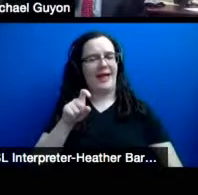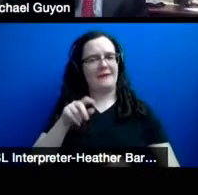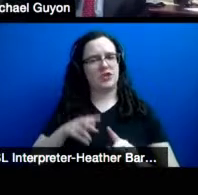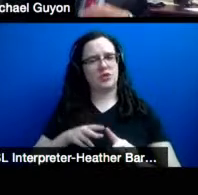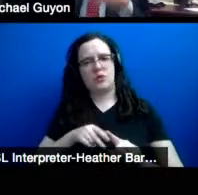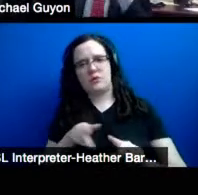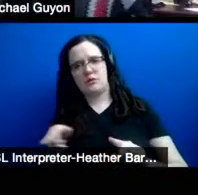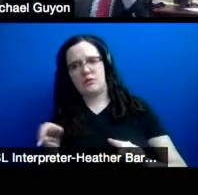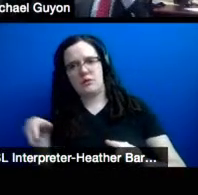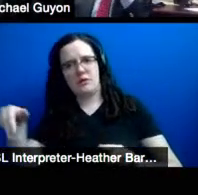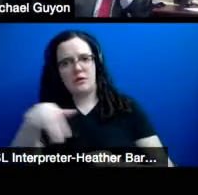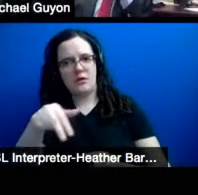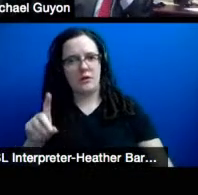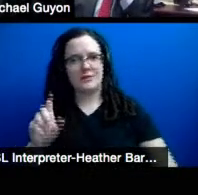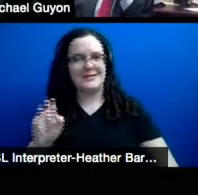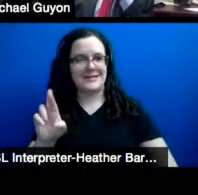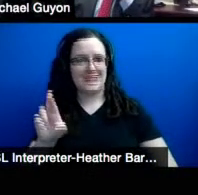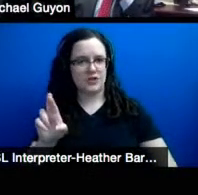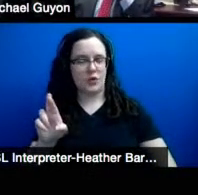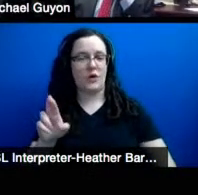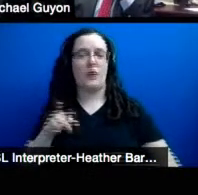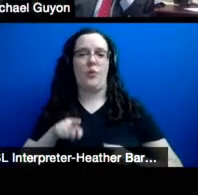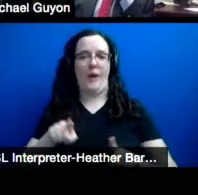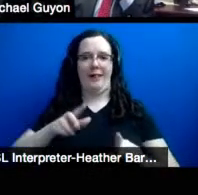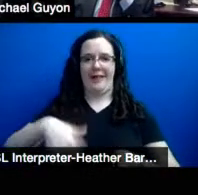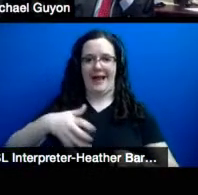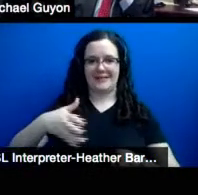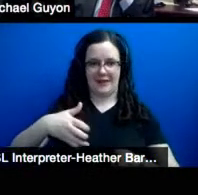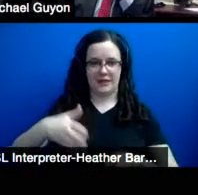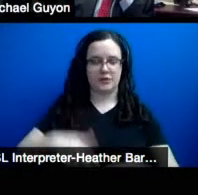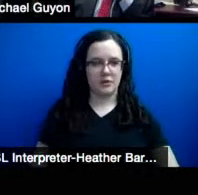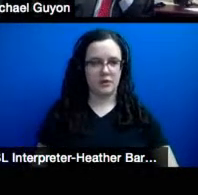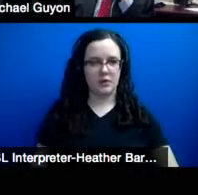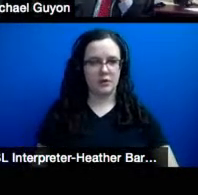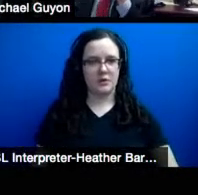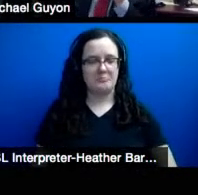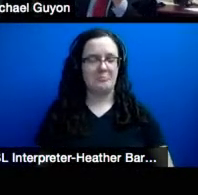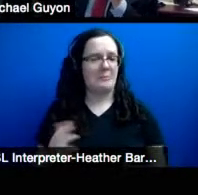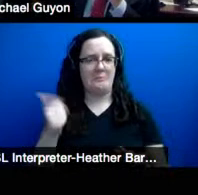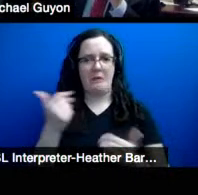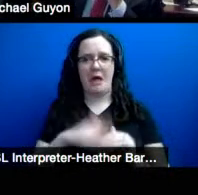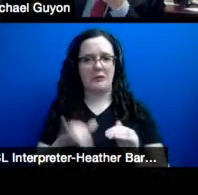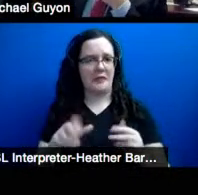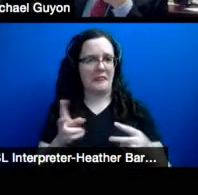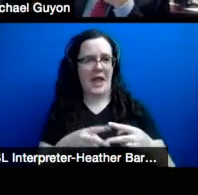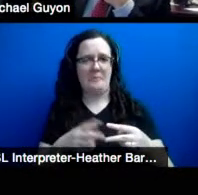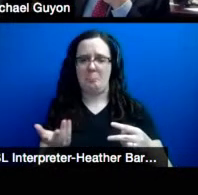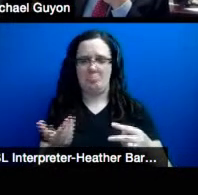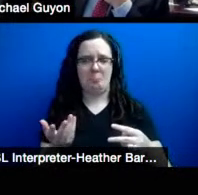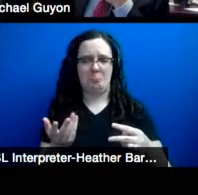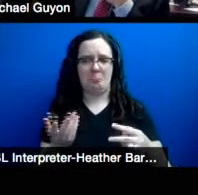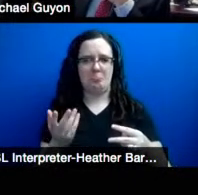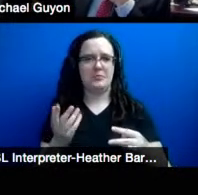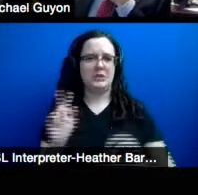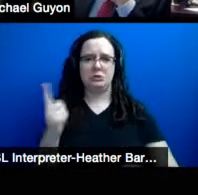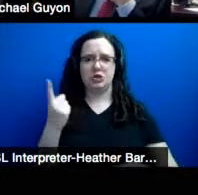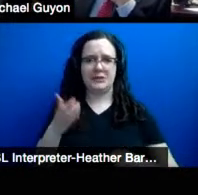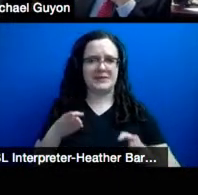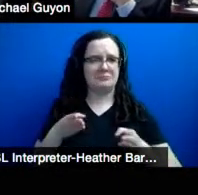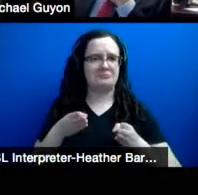while that excavation is open. Okay. Other than that, we're right in the drive lane, and we